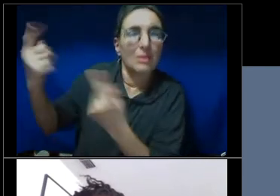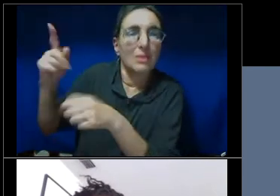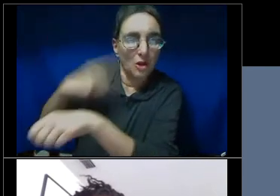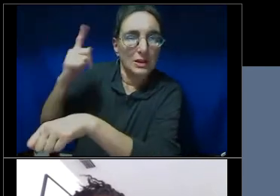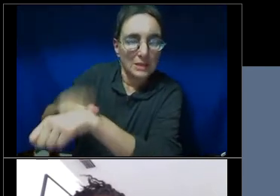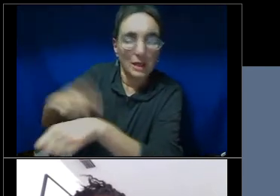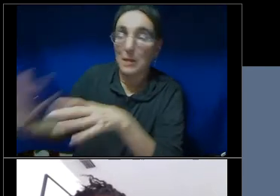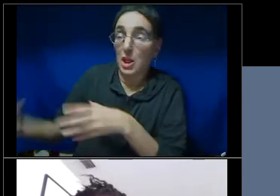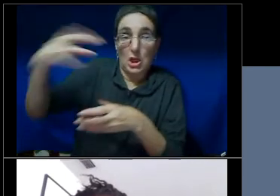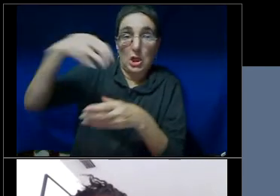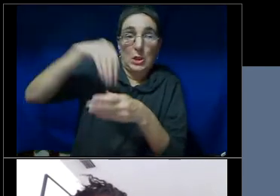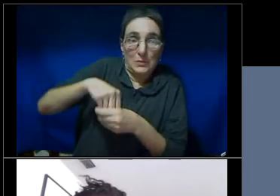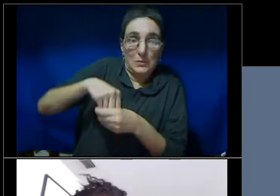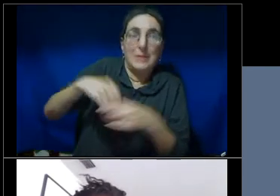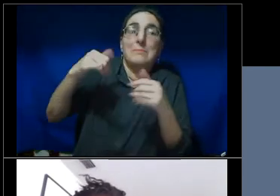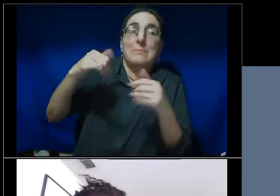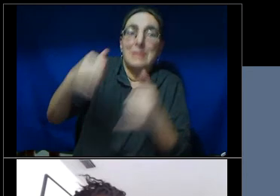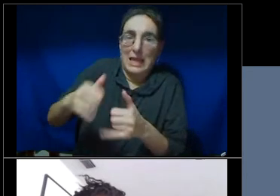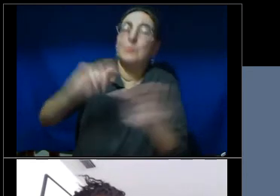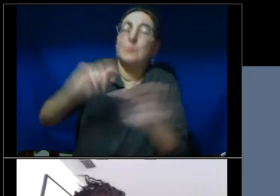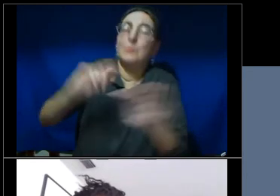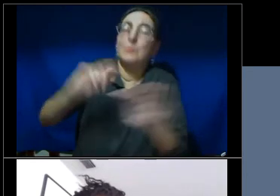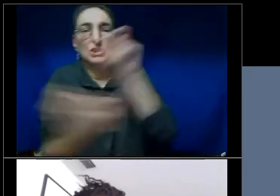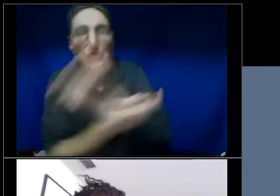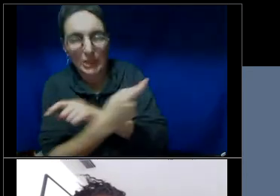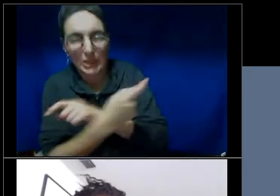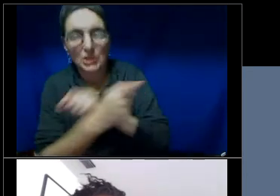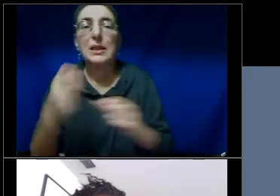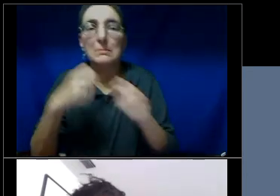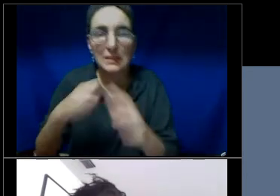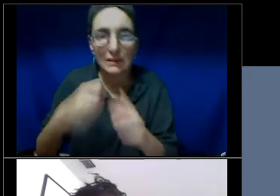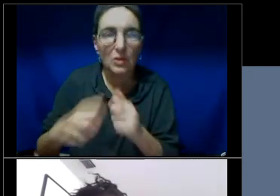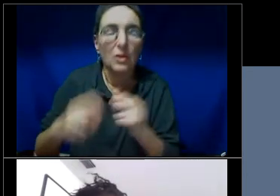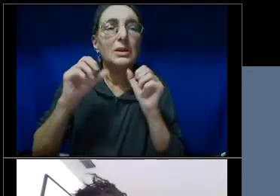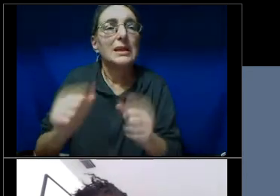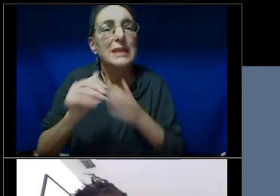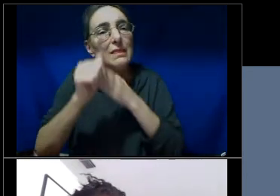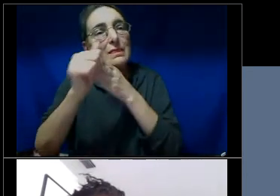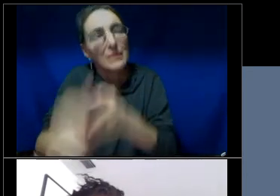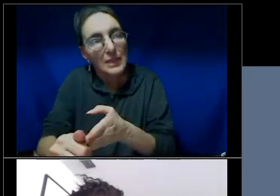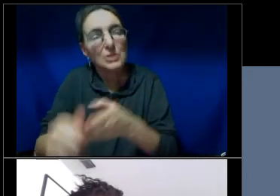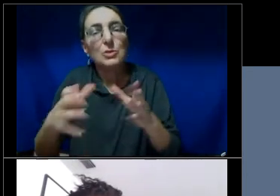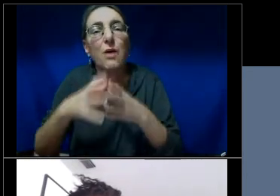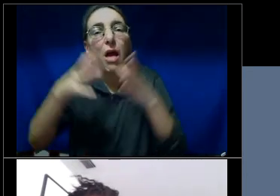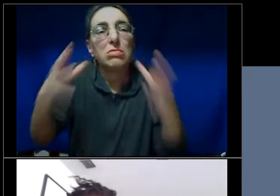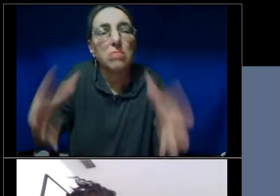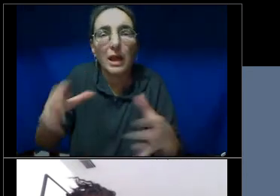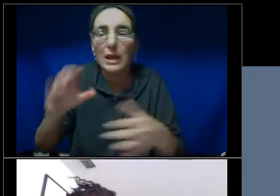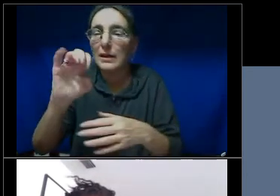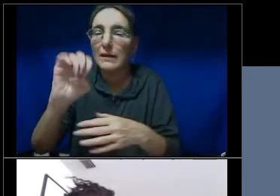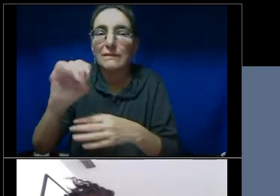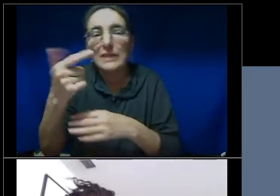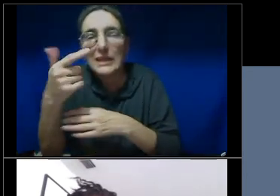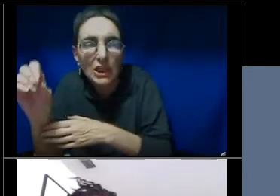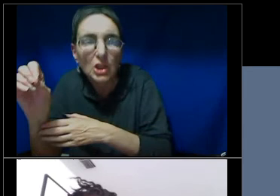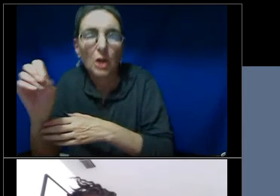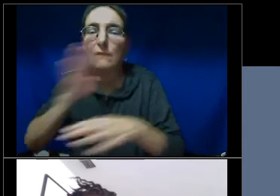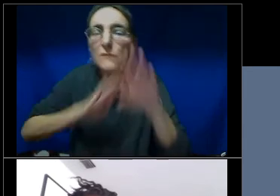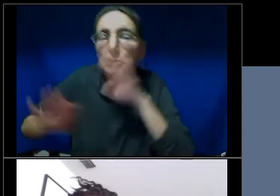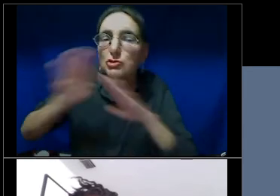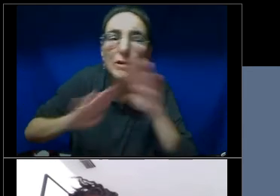difficult. And that can lead to, just a lot of ego, frustration all